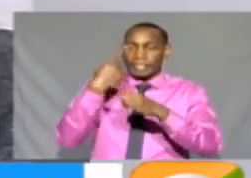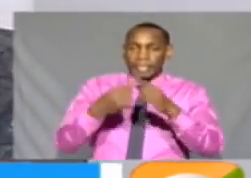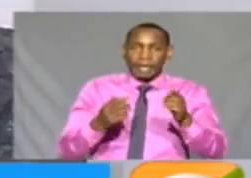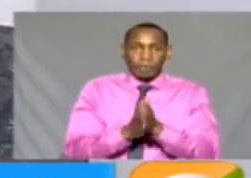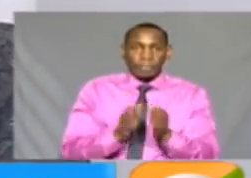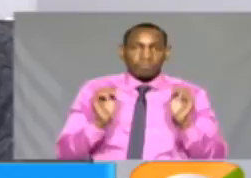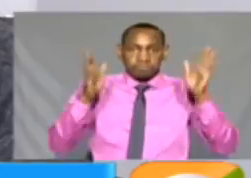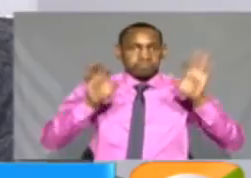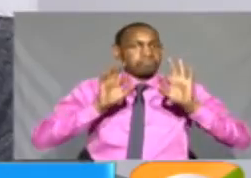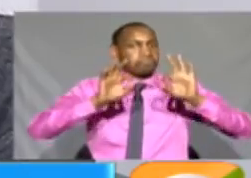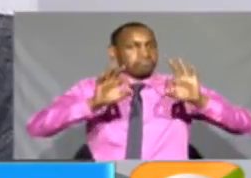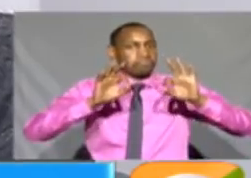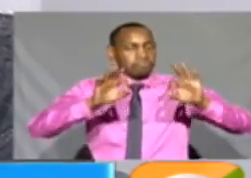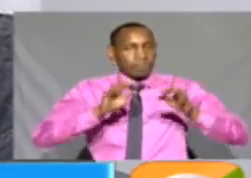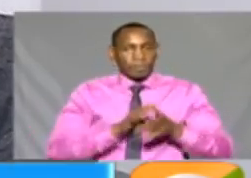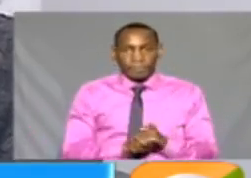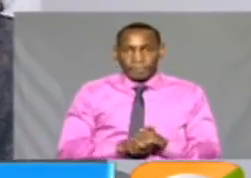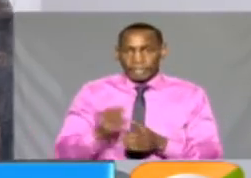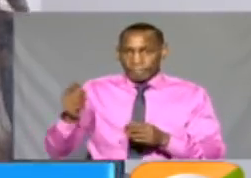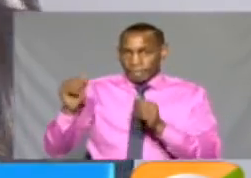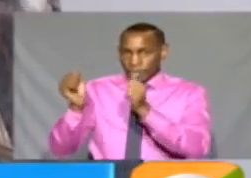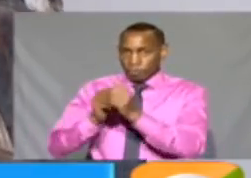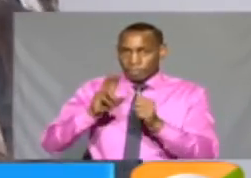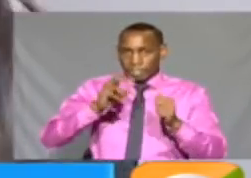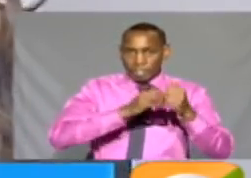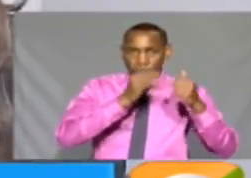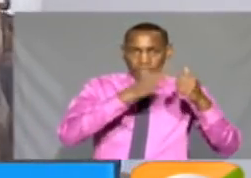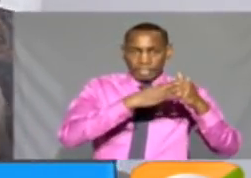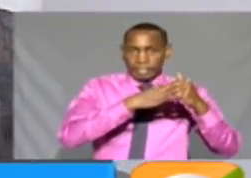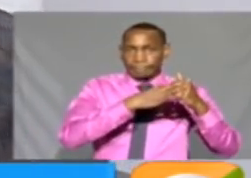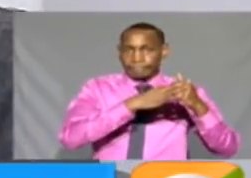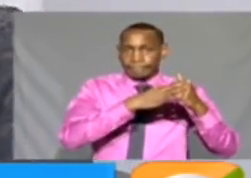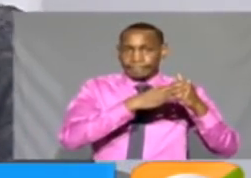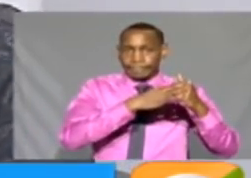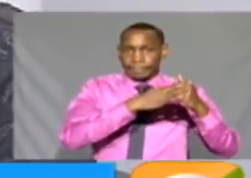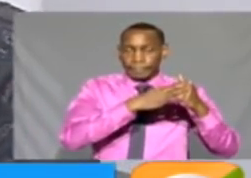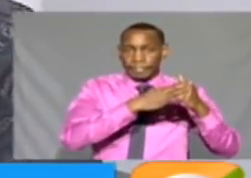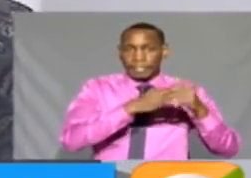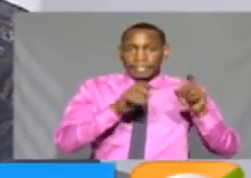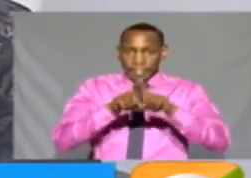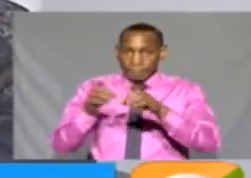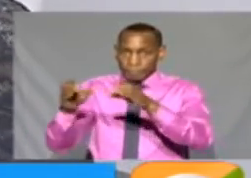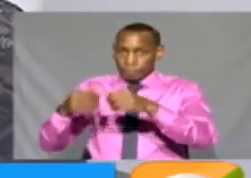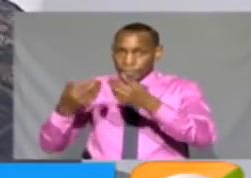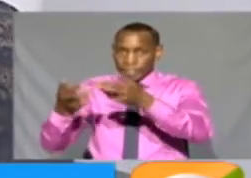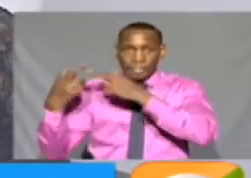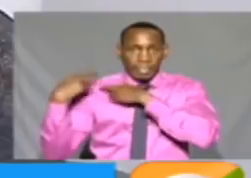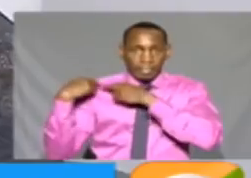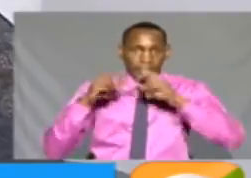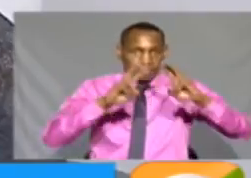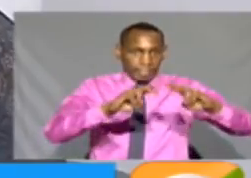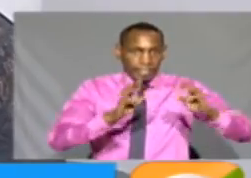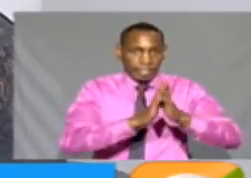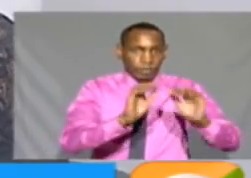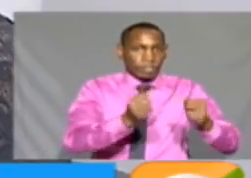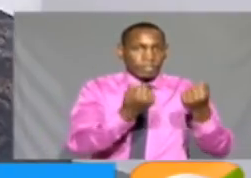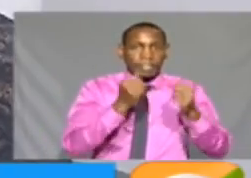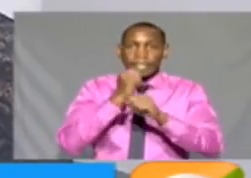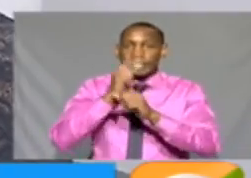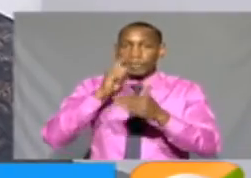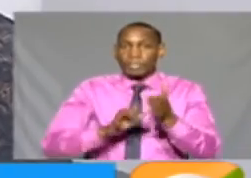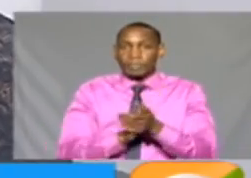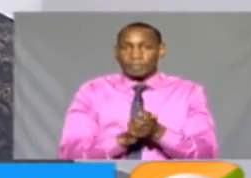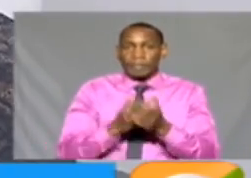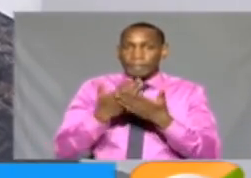and fanfare in October 2018? Right, yes. And they are the ones tasked with search and rescue. What did they do? How